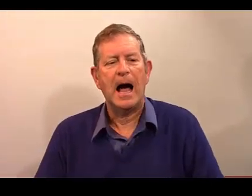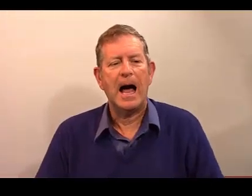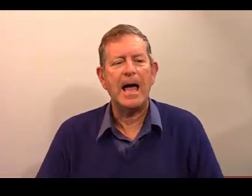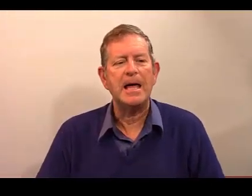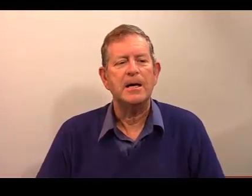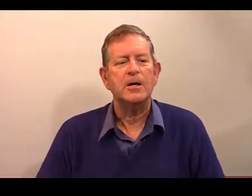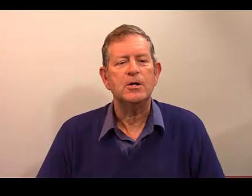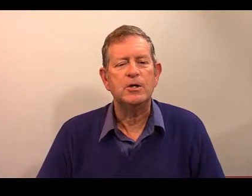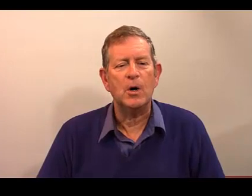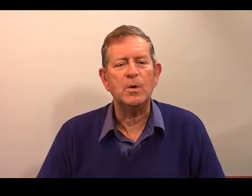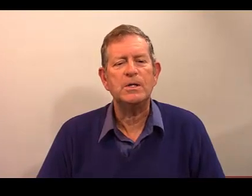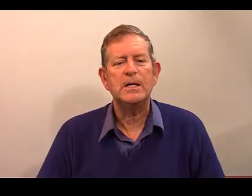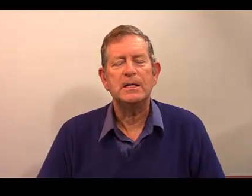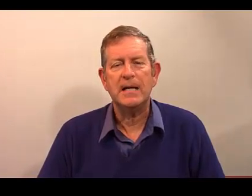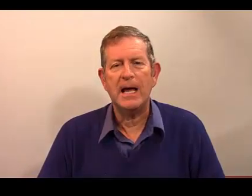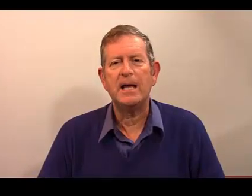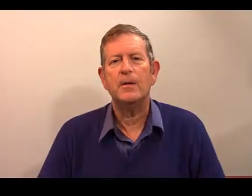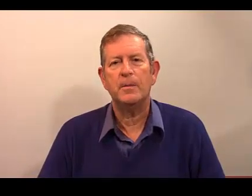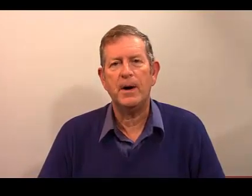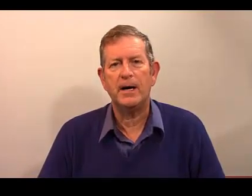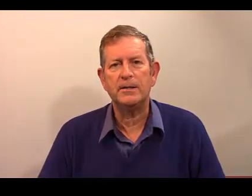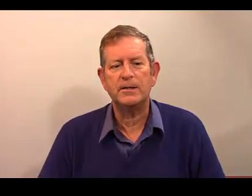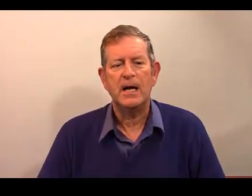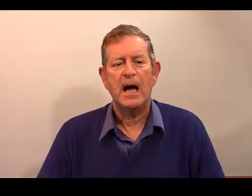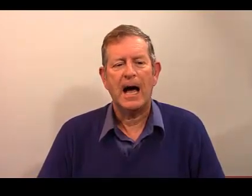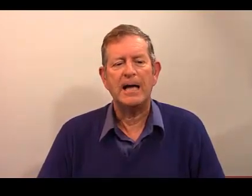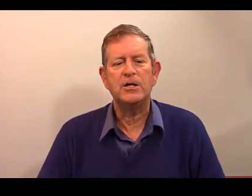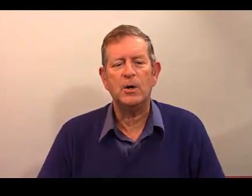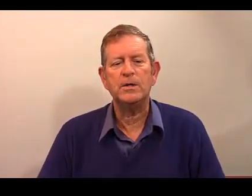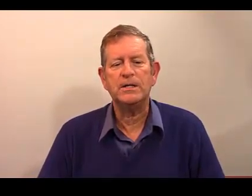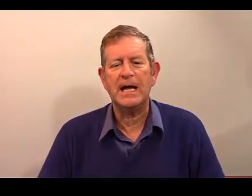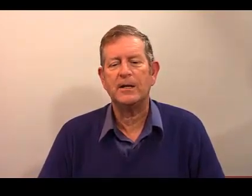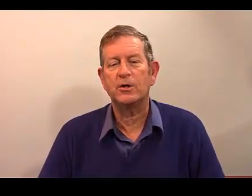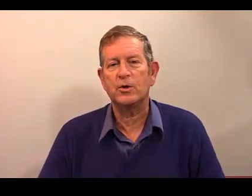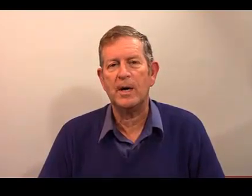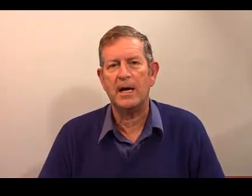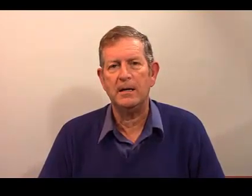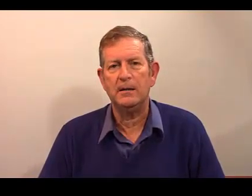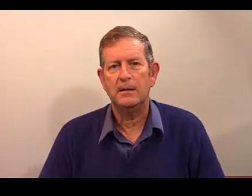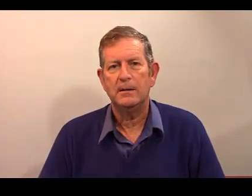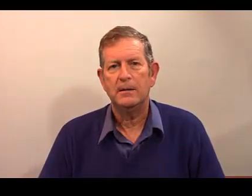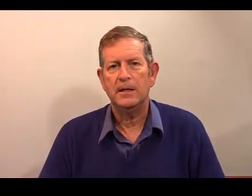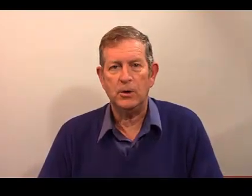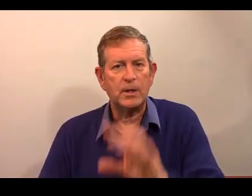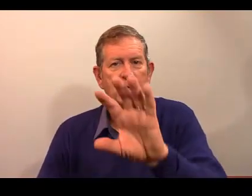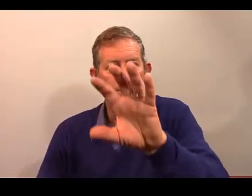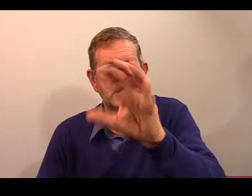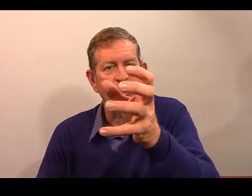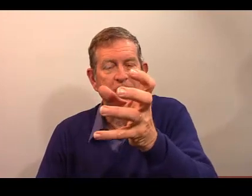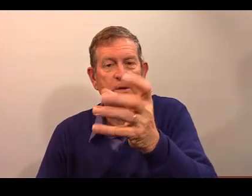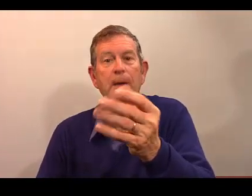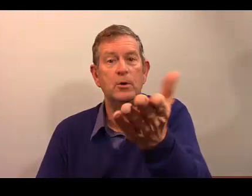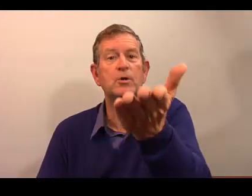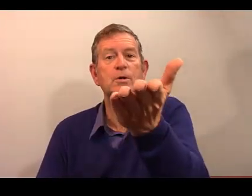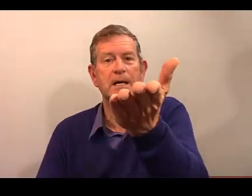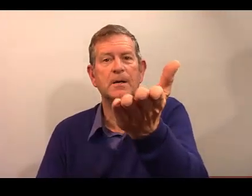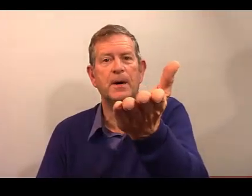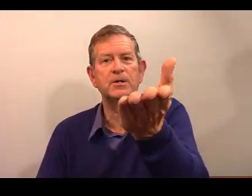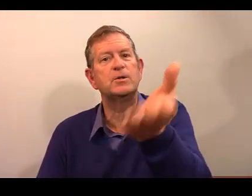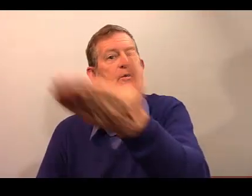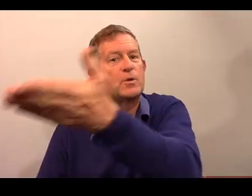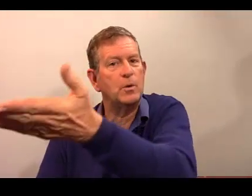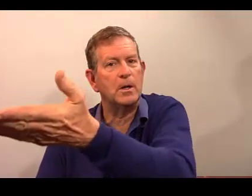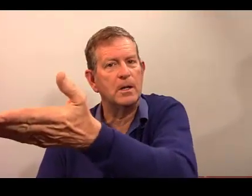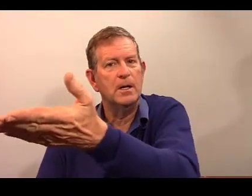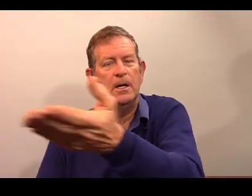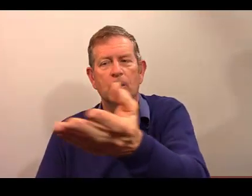city. I don't take the bus. I don't take the train. In your case, you might change it. Maybe you do take